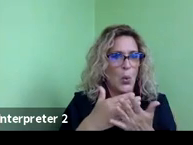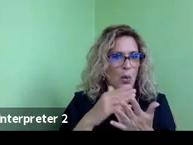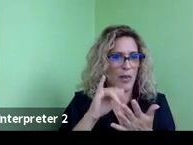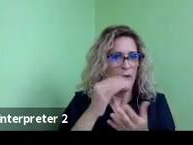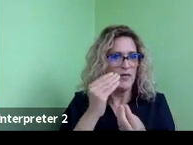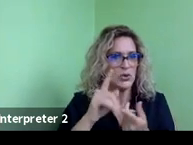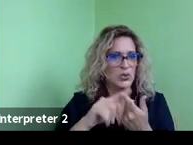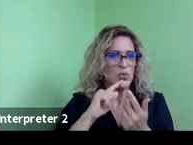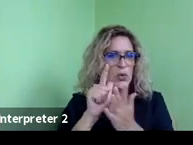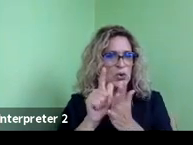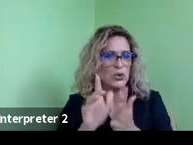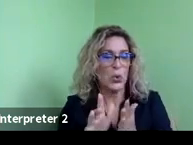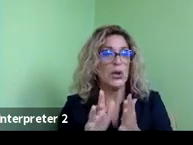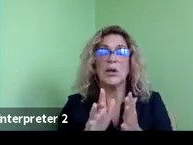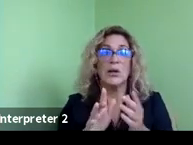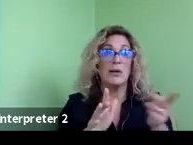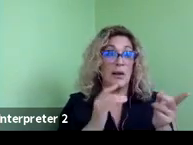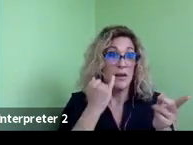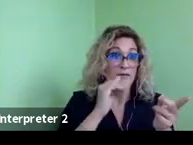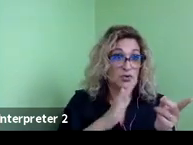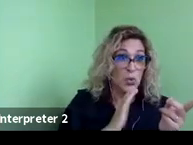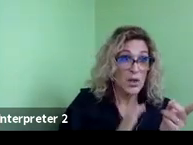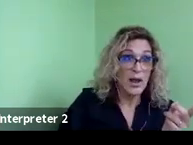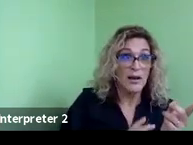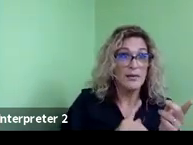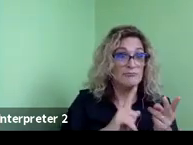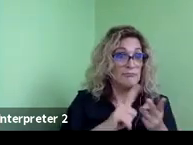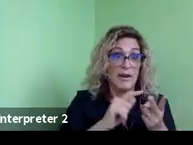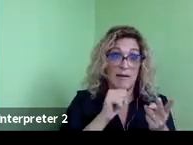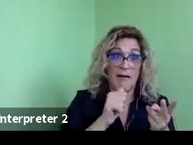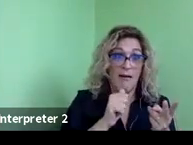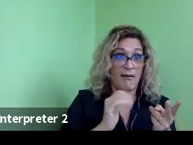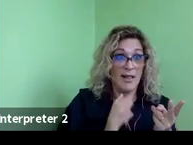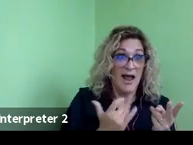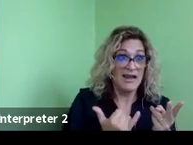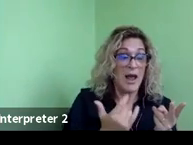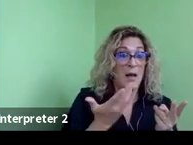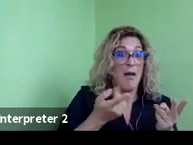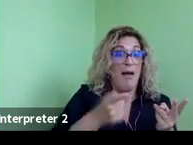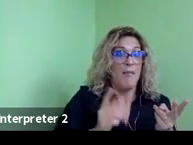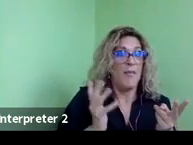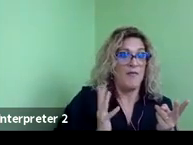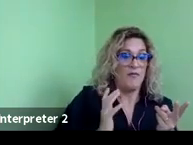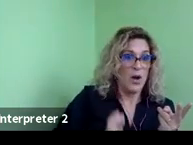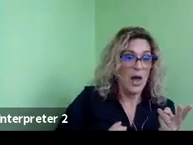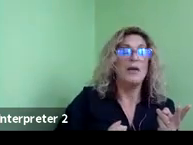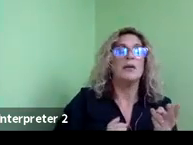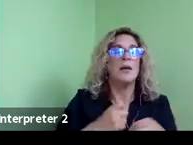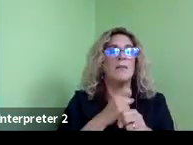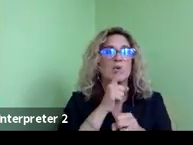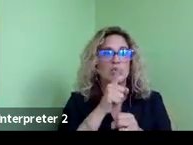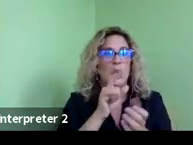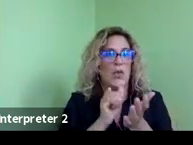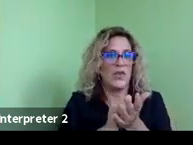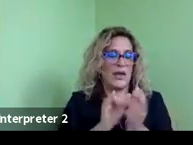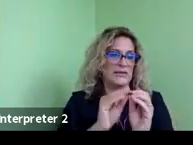if the attorney doesn't withdraw it, the program should prepare, you know, to challenge that subpoena's validity